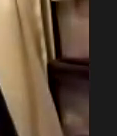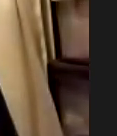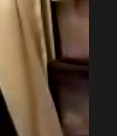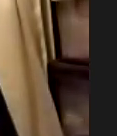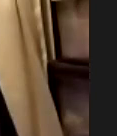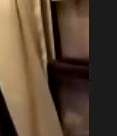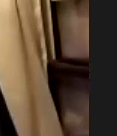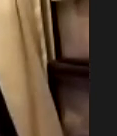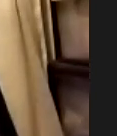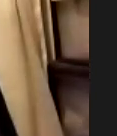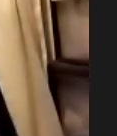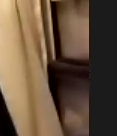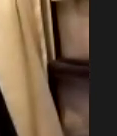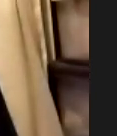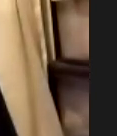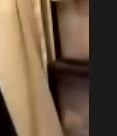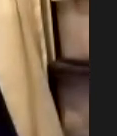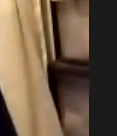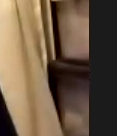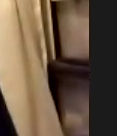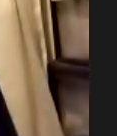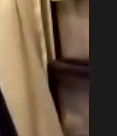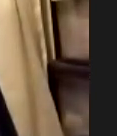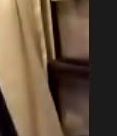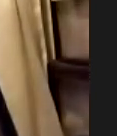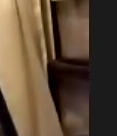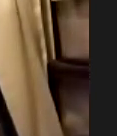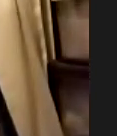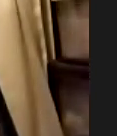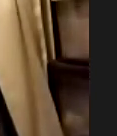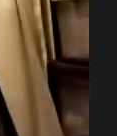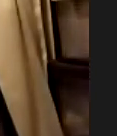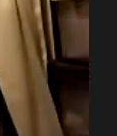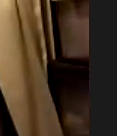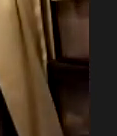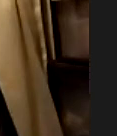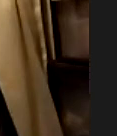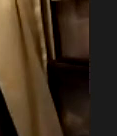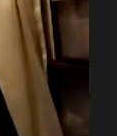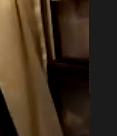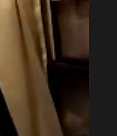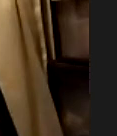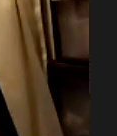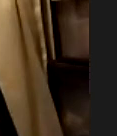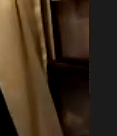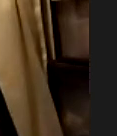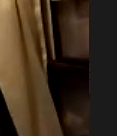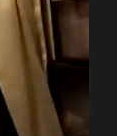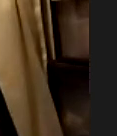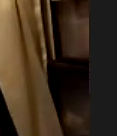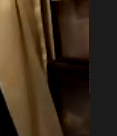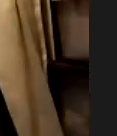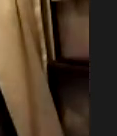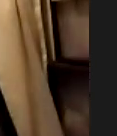it, and it's really exciting and empowering as a mum or as just a person in general to be able to um, use